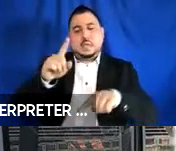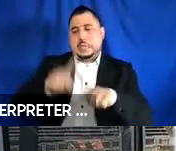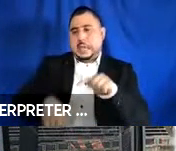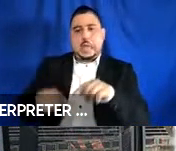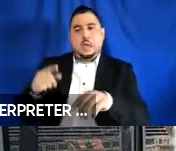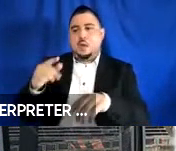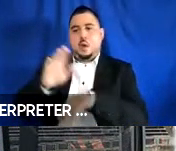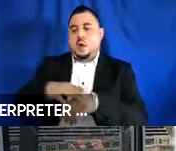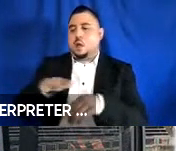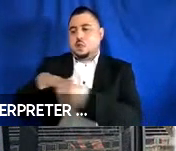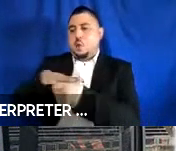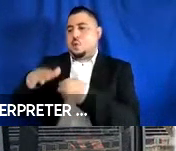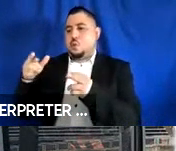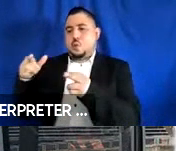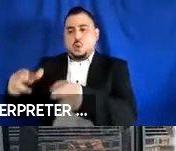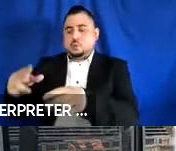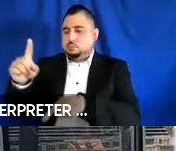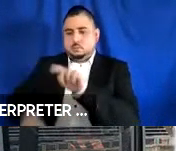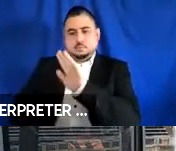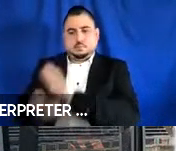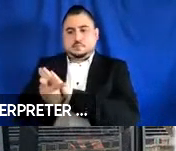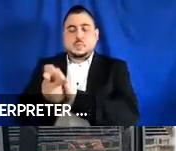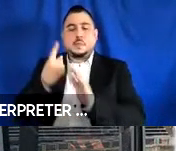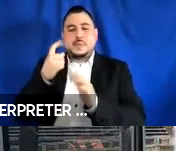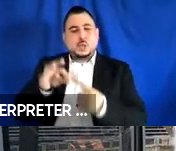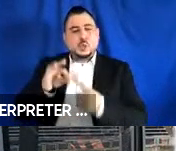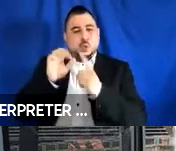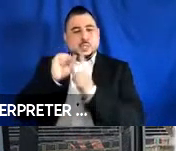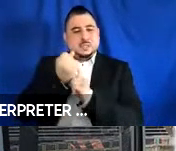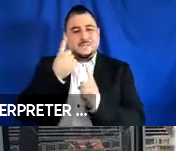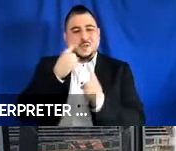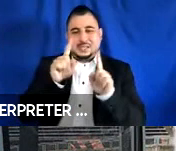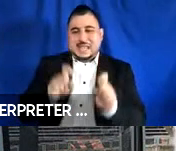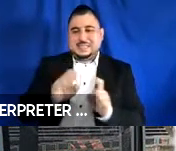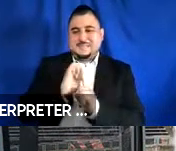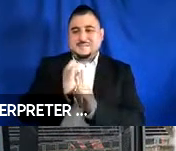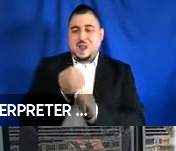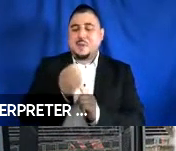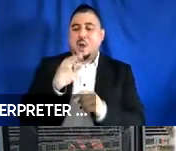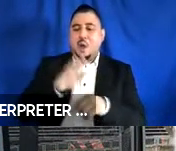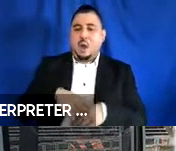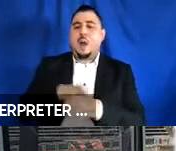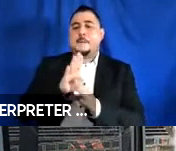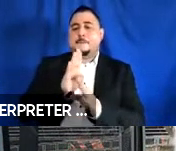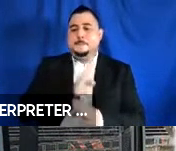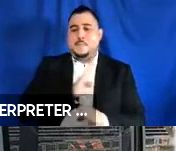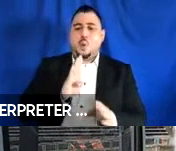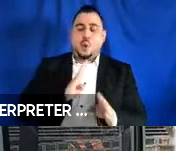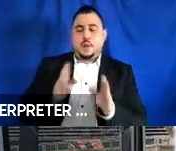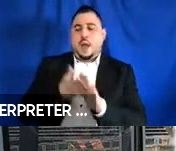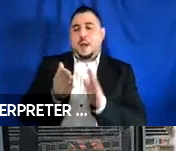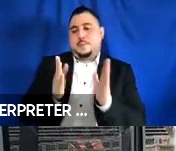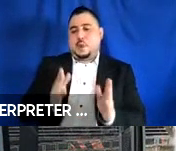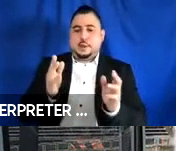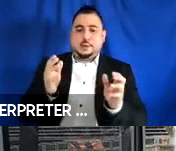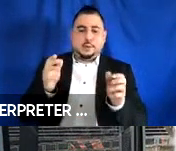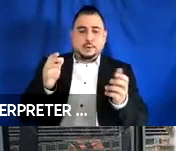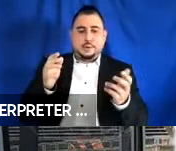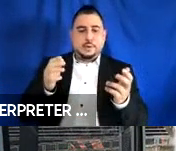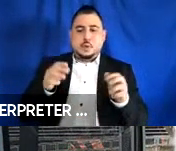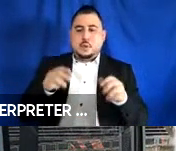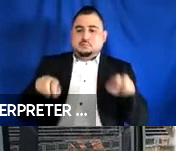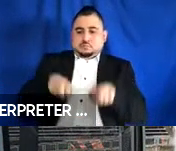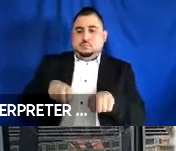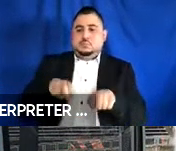local roadways. And due to these unique conditions of the testing environment, an onboard operator was on board for the